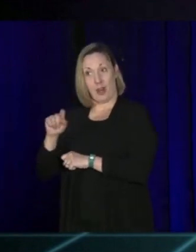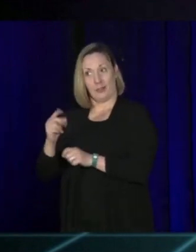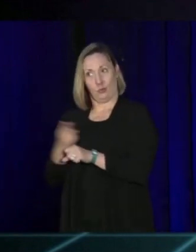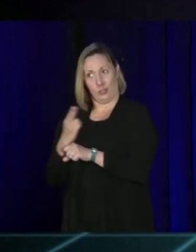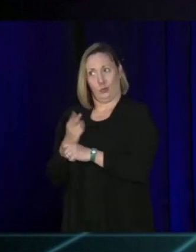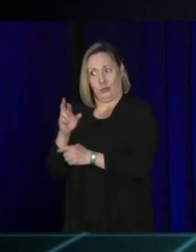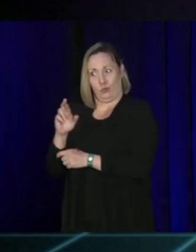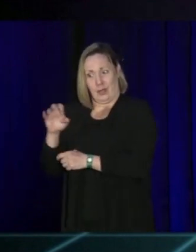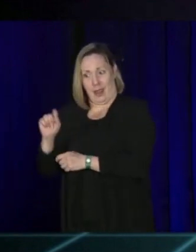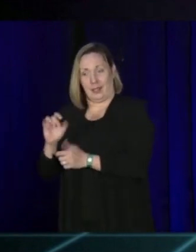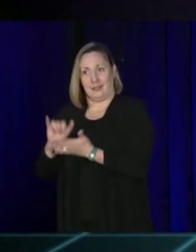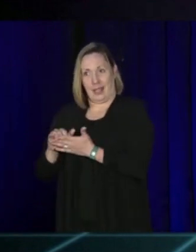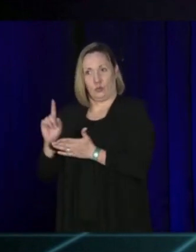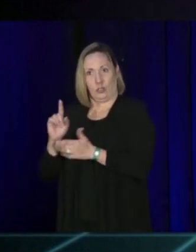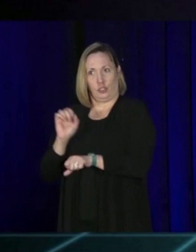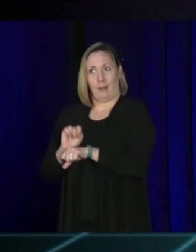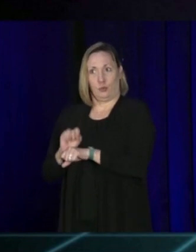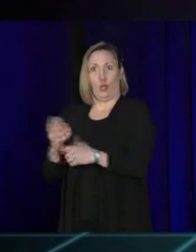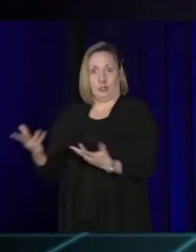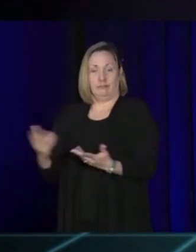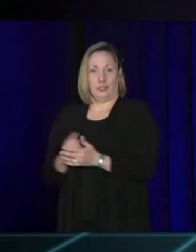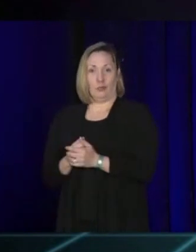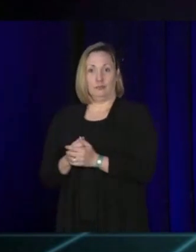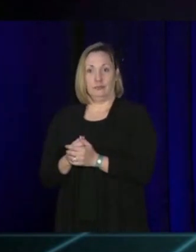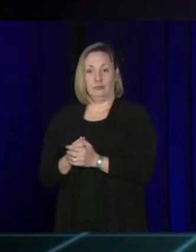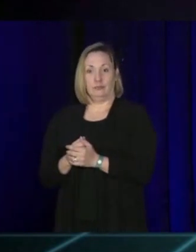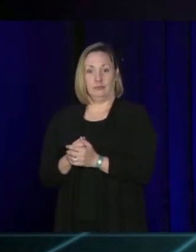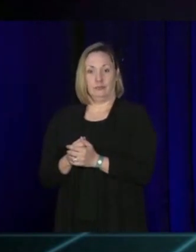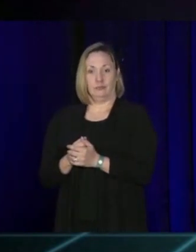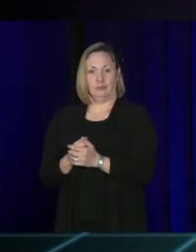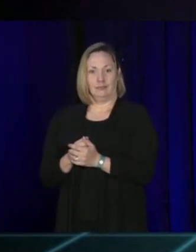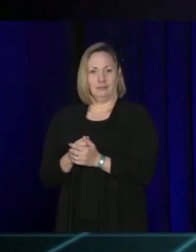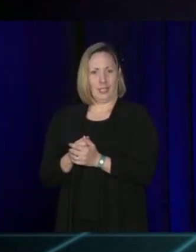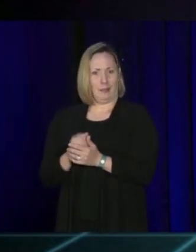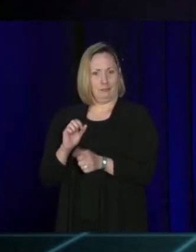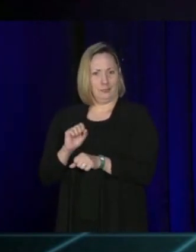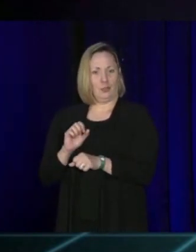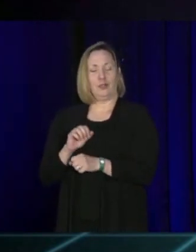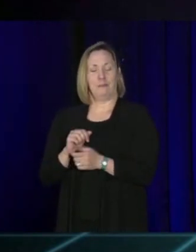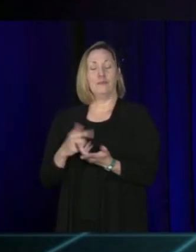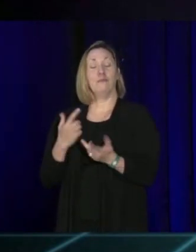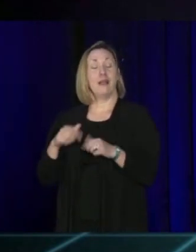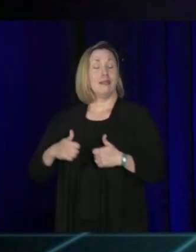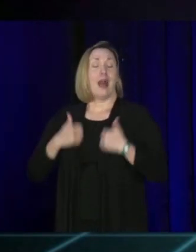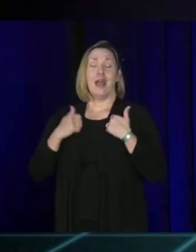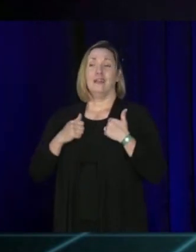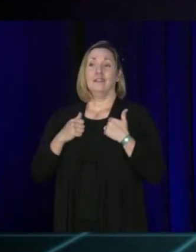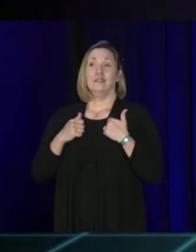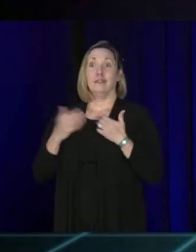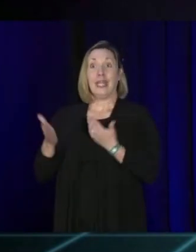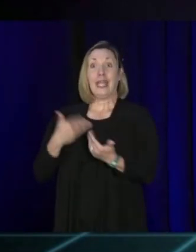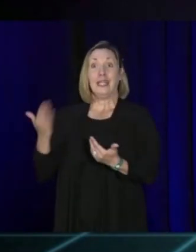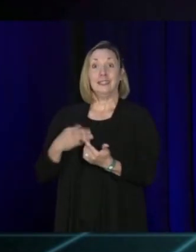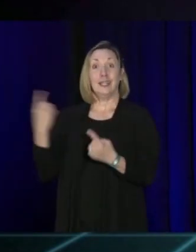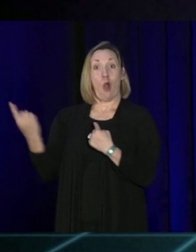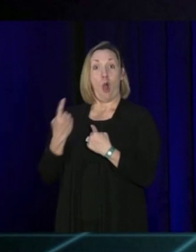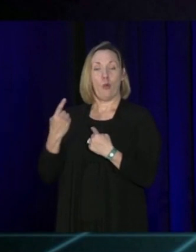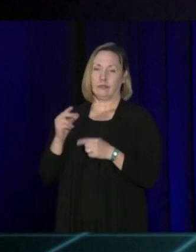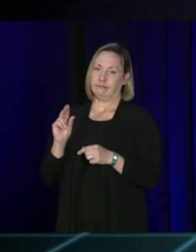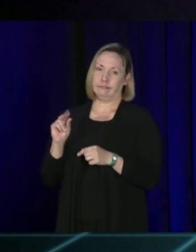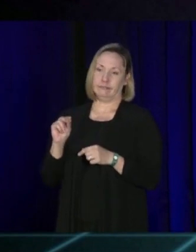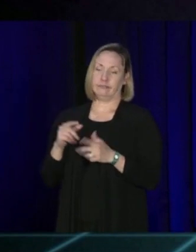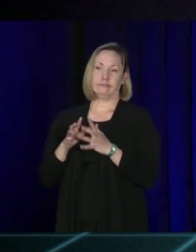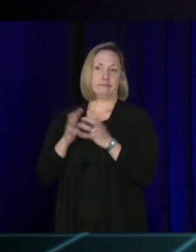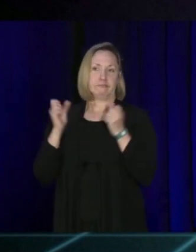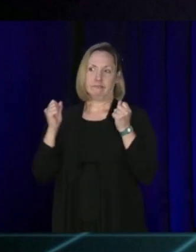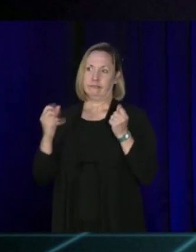were. And yeah, but life wasn't always easy. And for a lot of